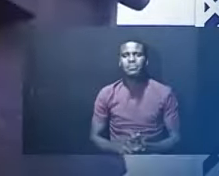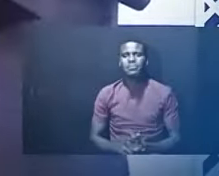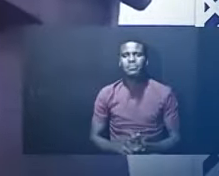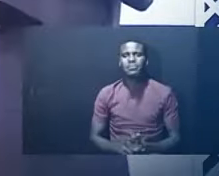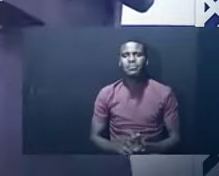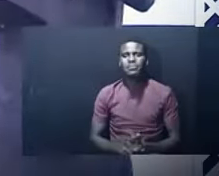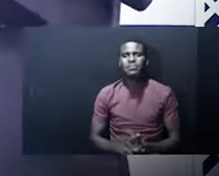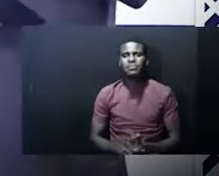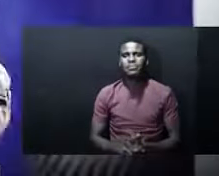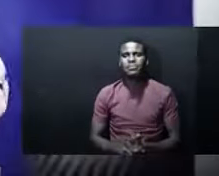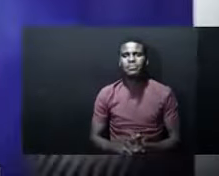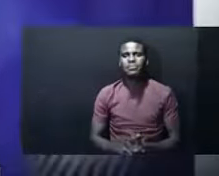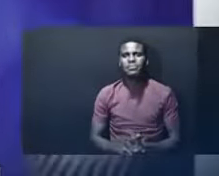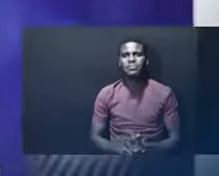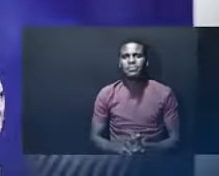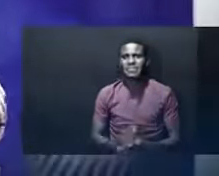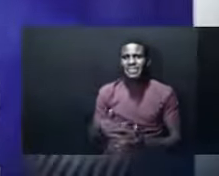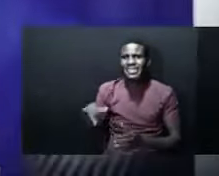They